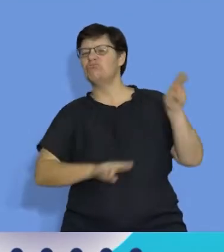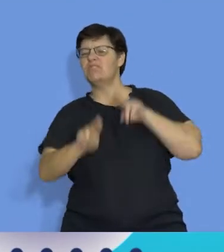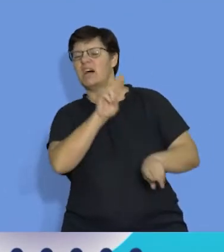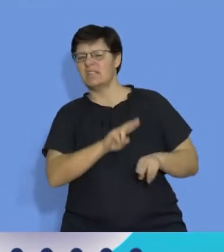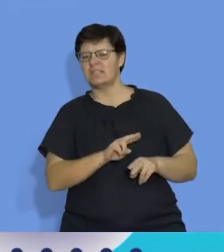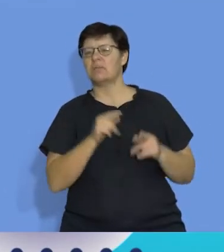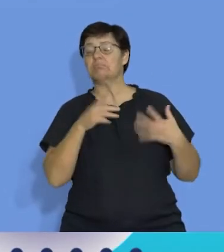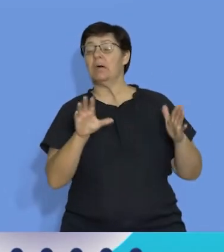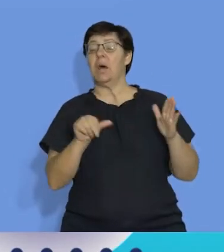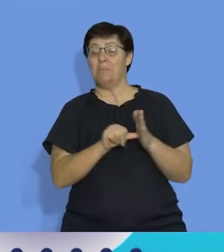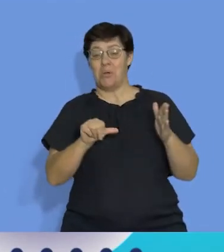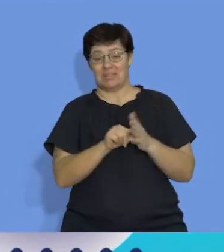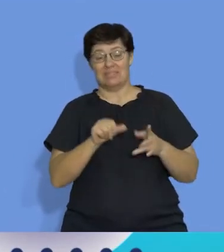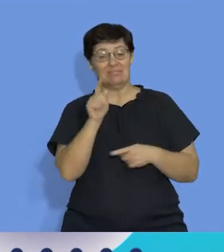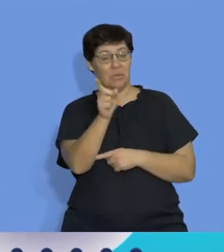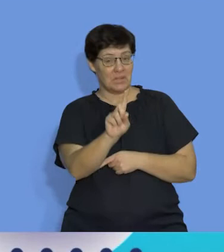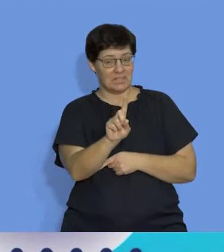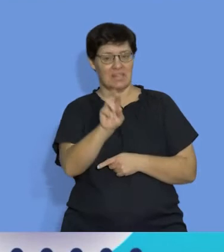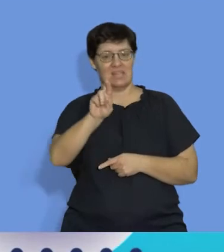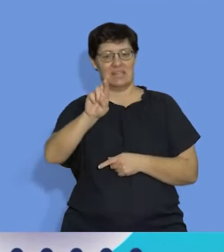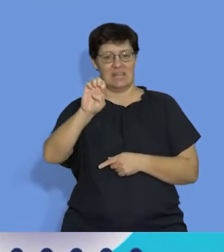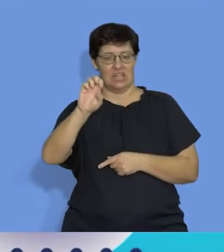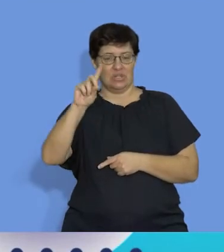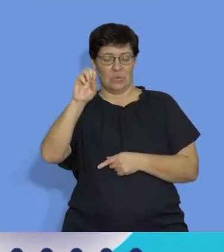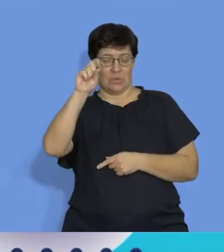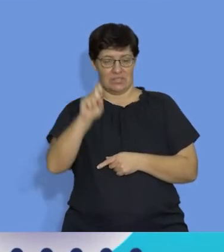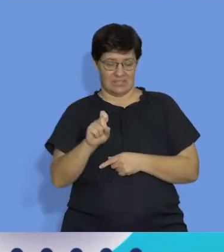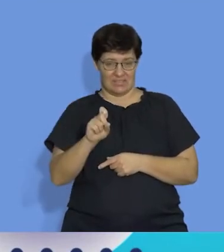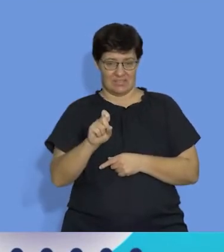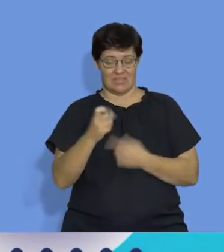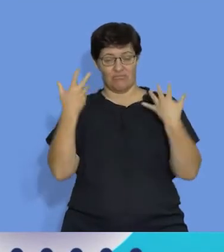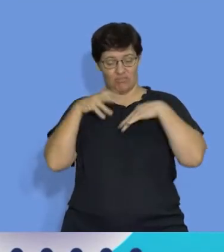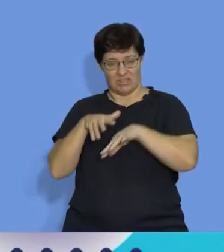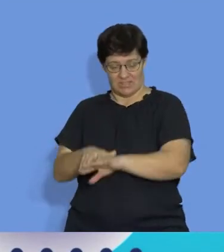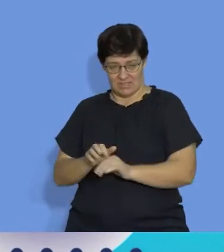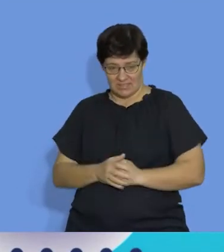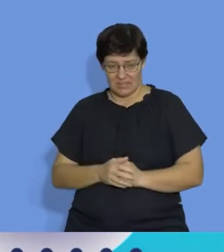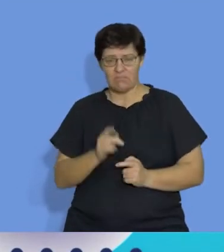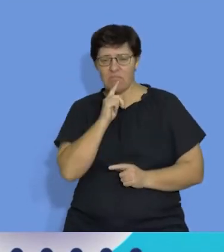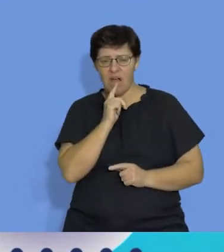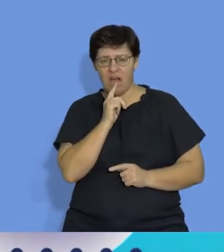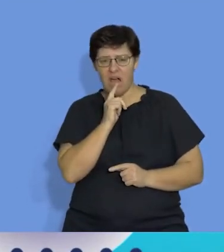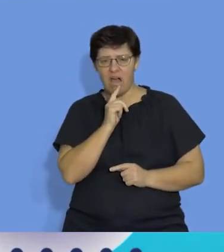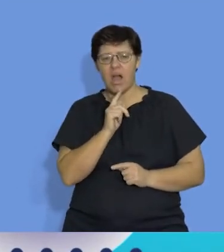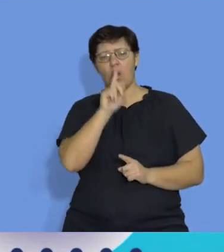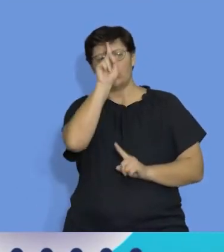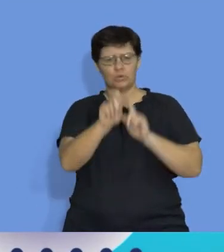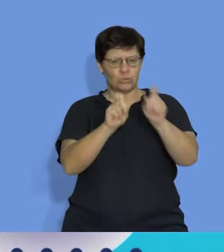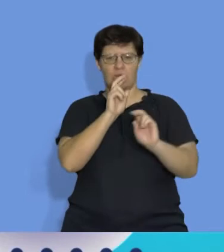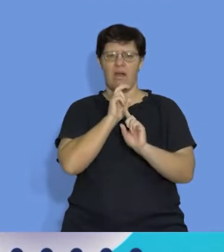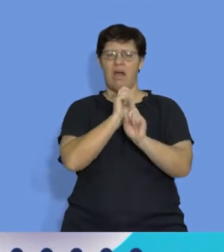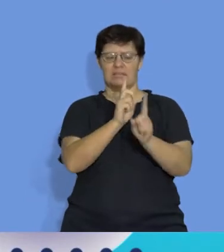of the most important aspects on redox reaction in terms of the technique of responding to questions, how